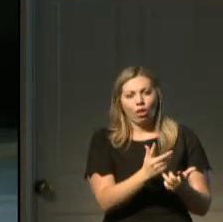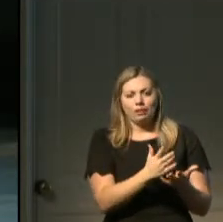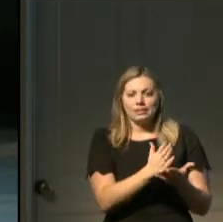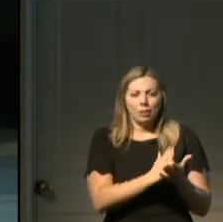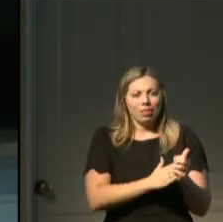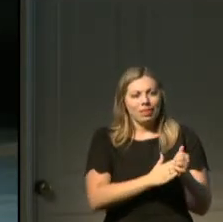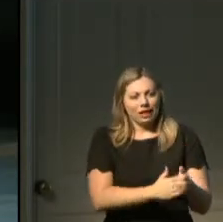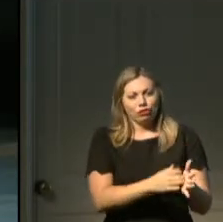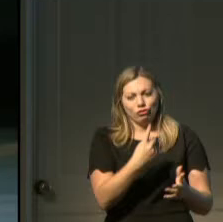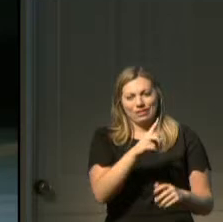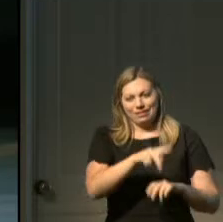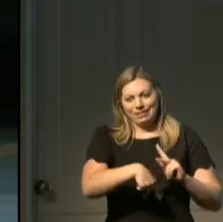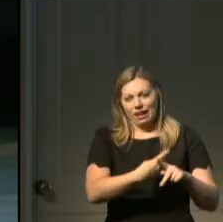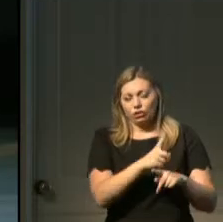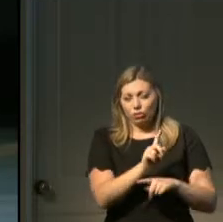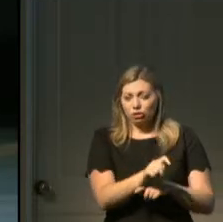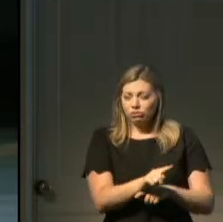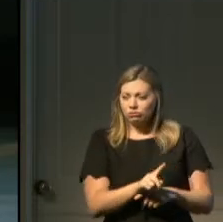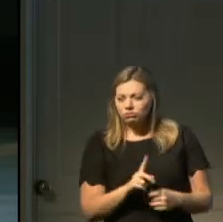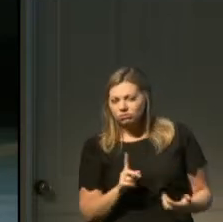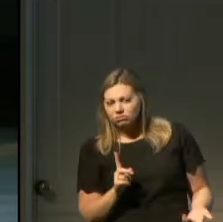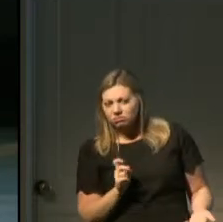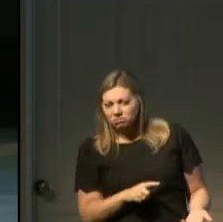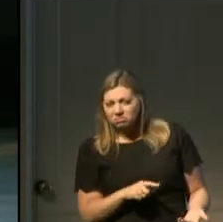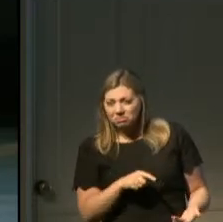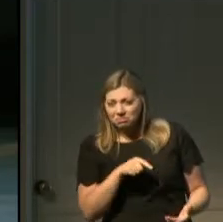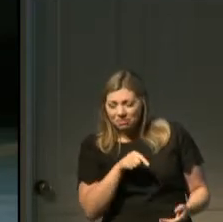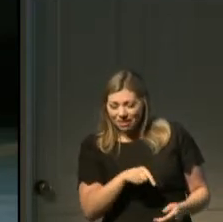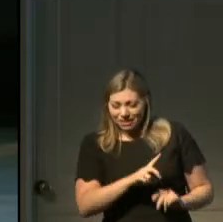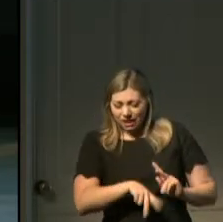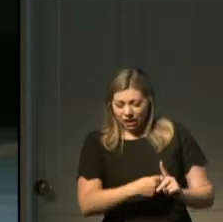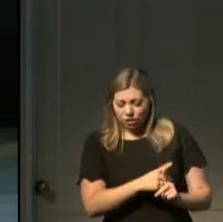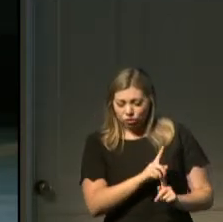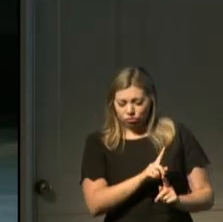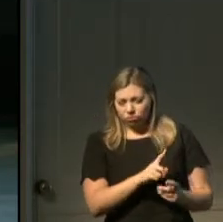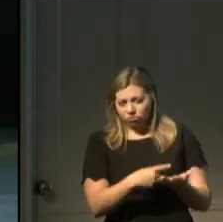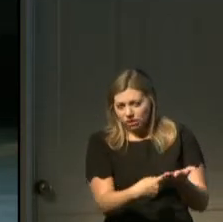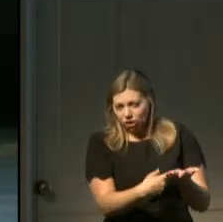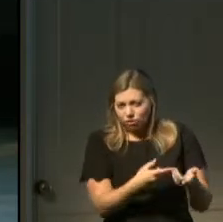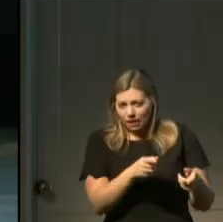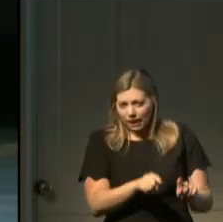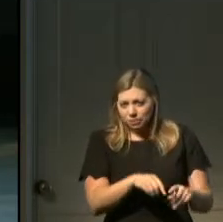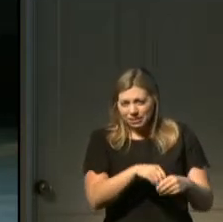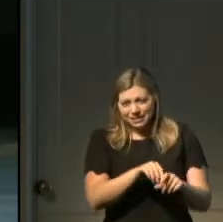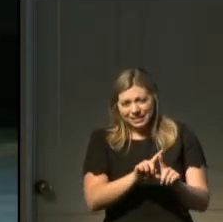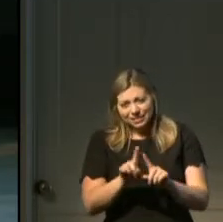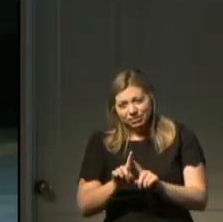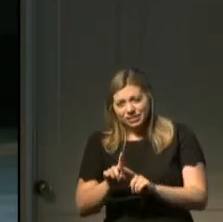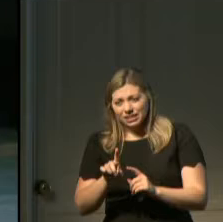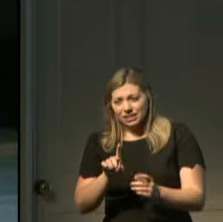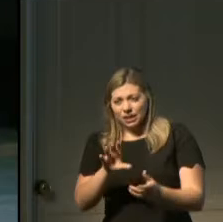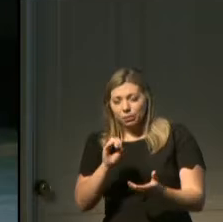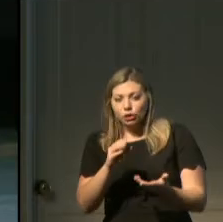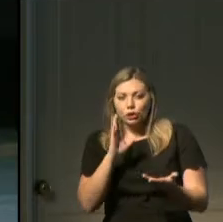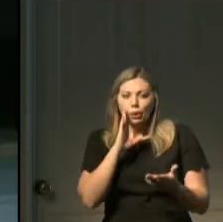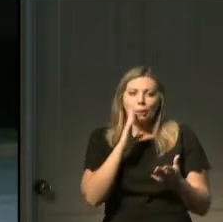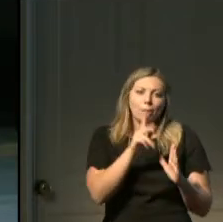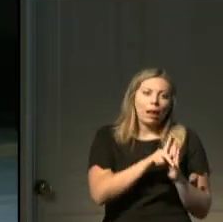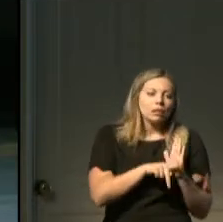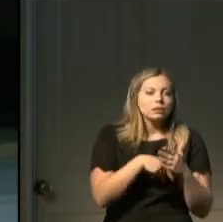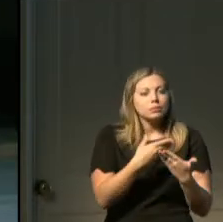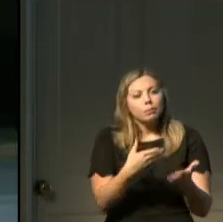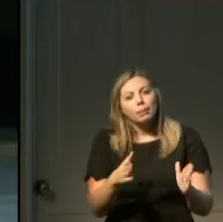these questions. Is this a conversation that's going on at these companies at kind of the policy, public intellectual level around